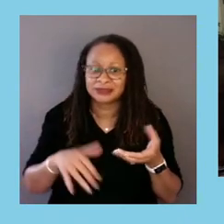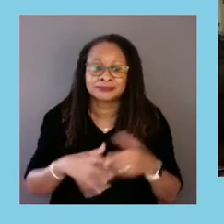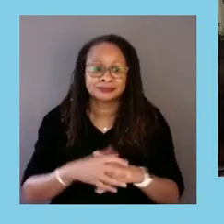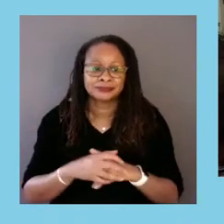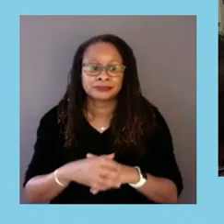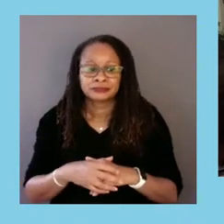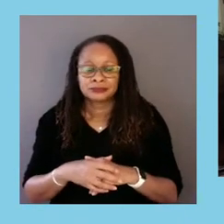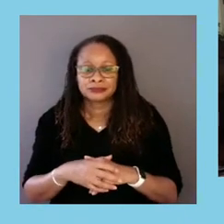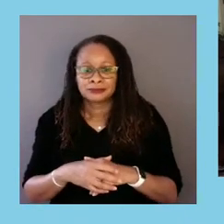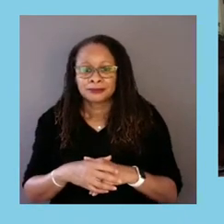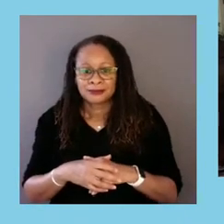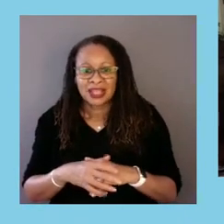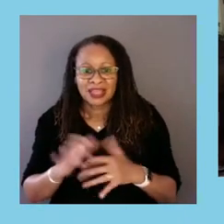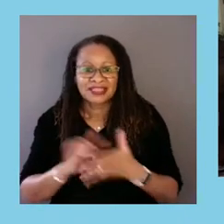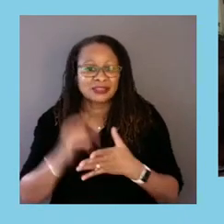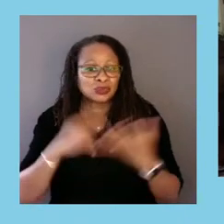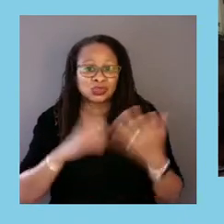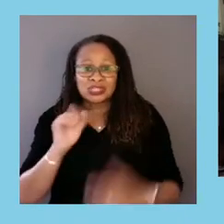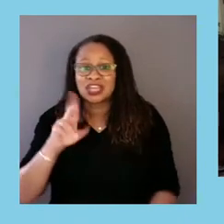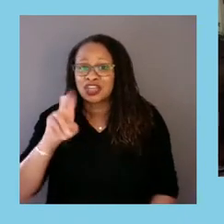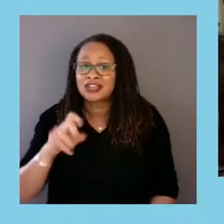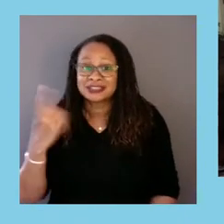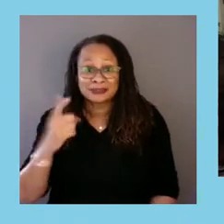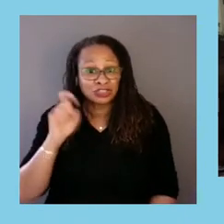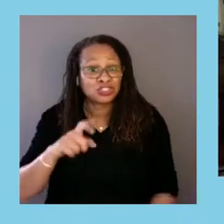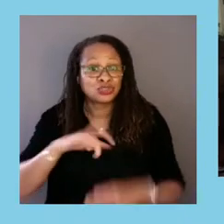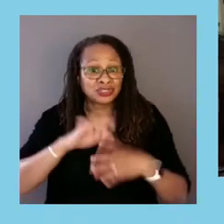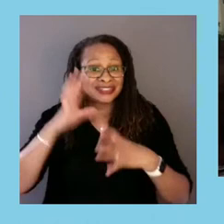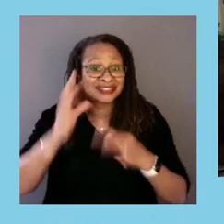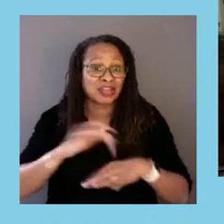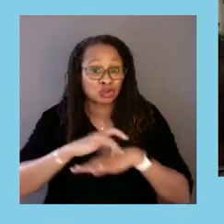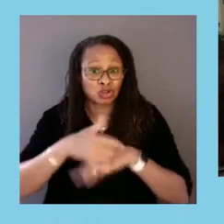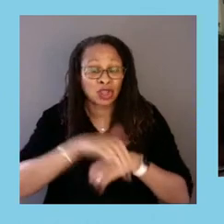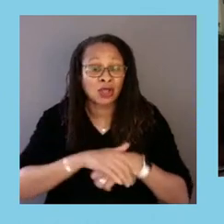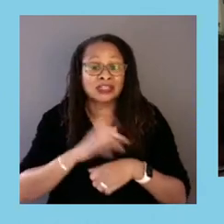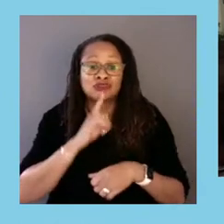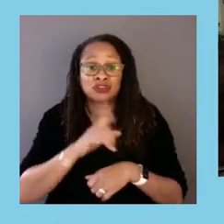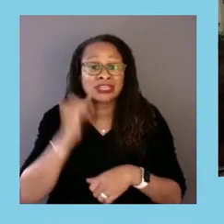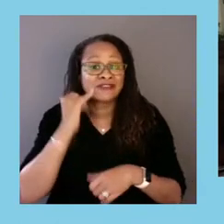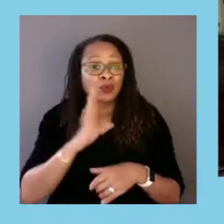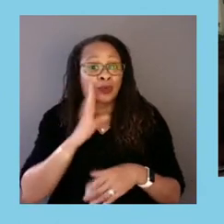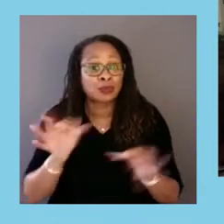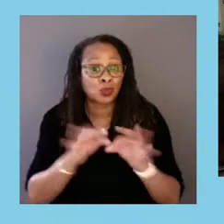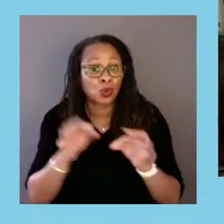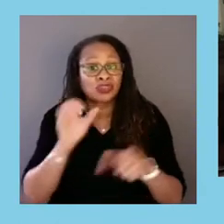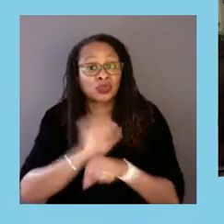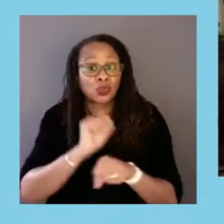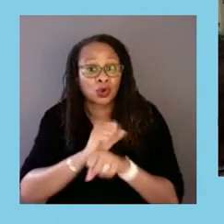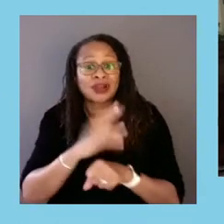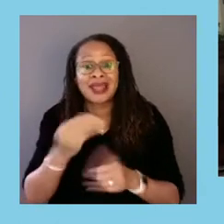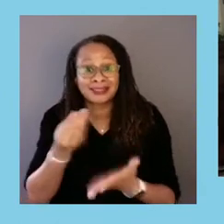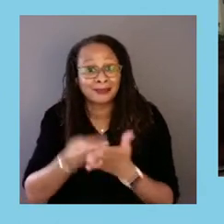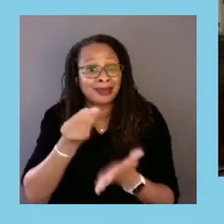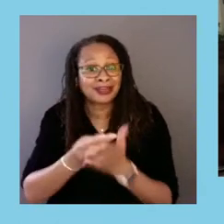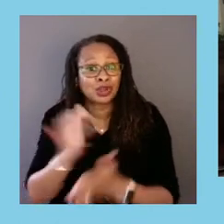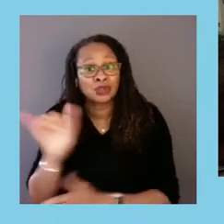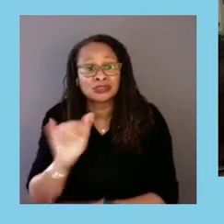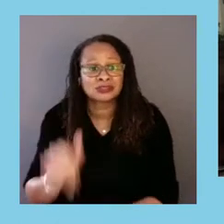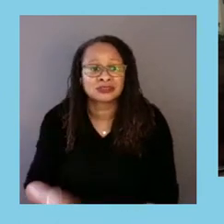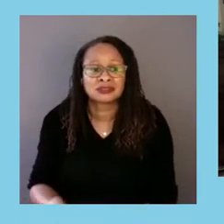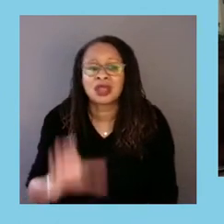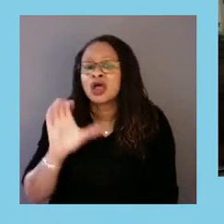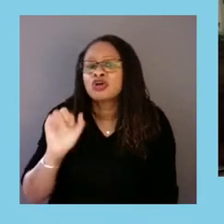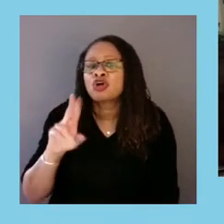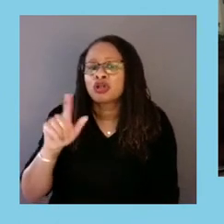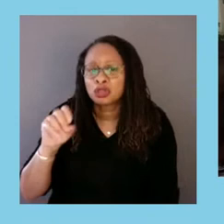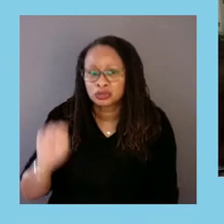very, like you said, Carrie, it's something you have to decide early on, and whether this is really going to be worth the work and the money. Carlos, go ahead. You can give,